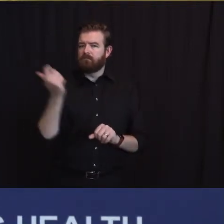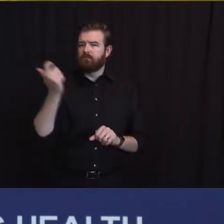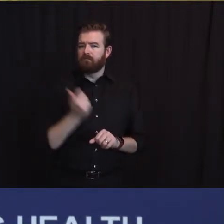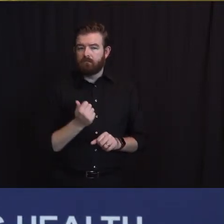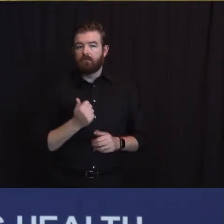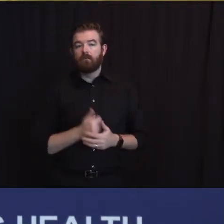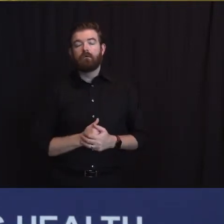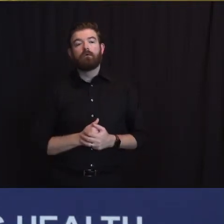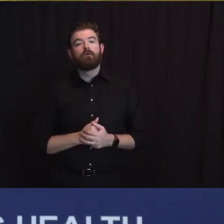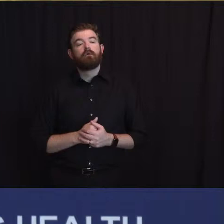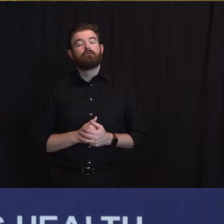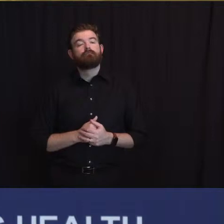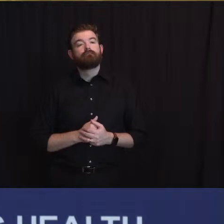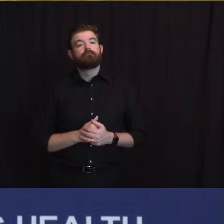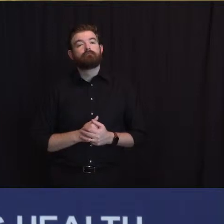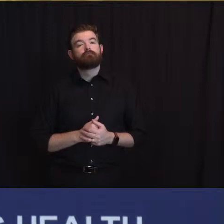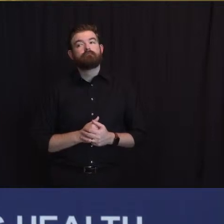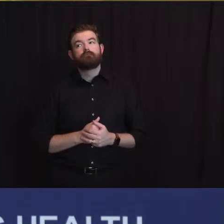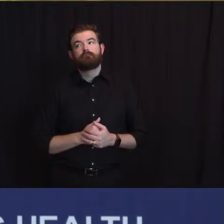clearly related,